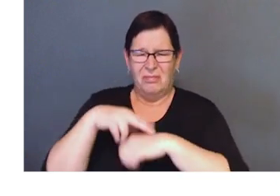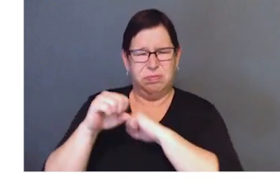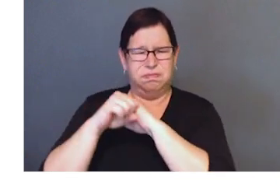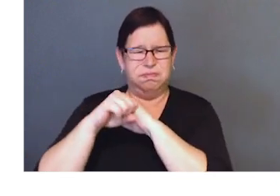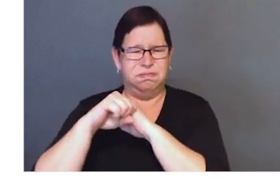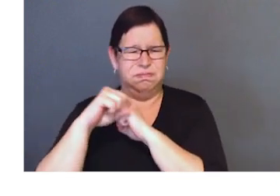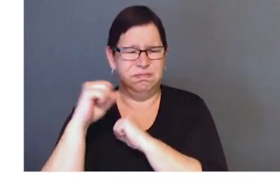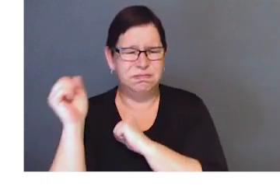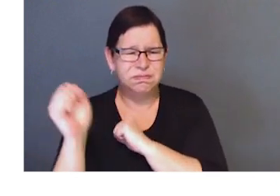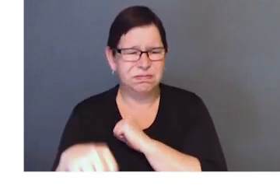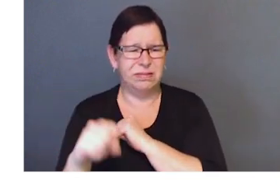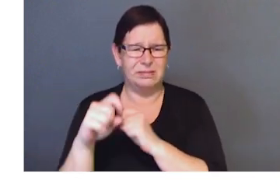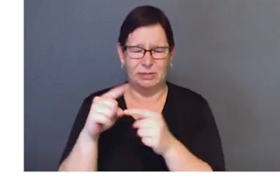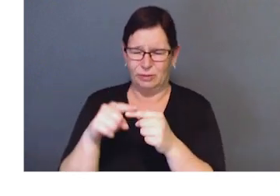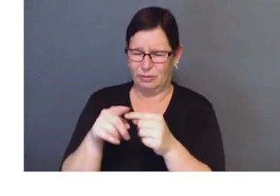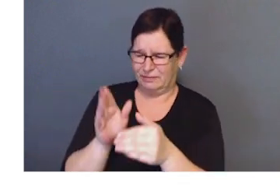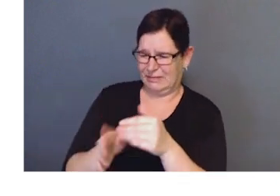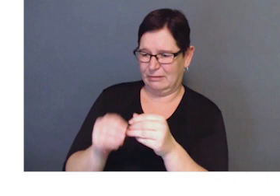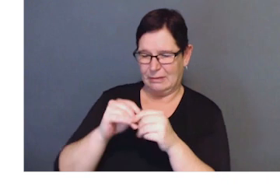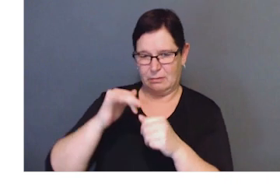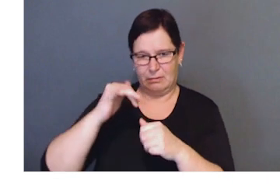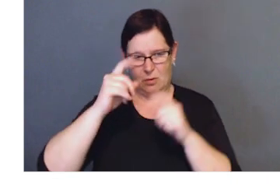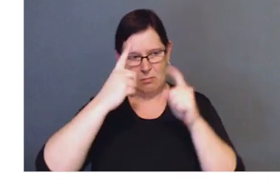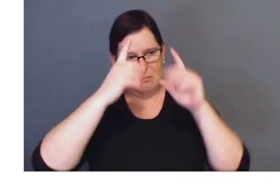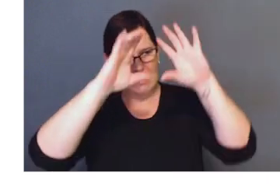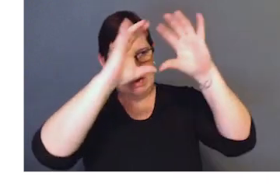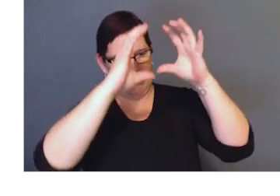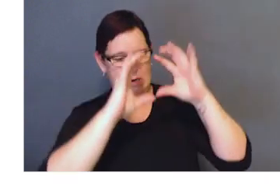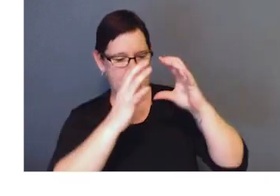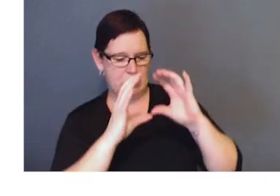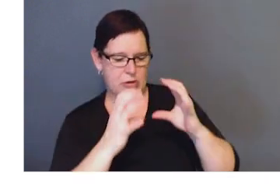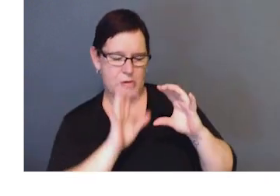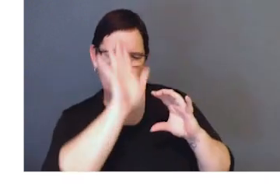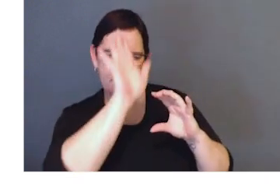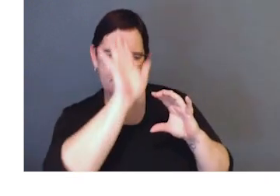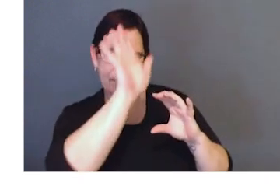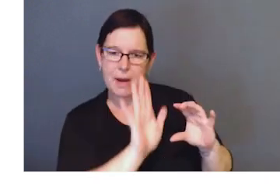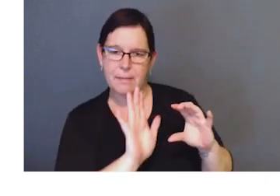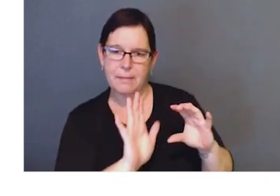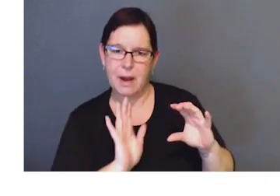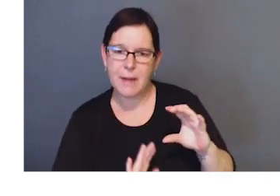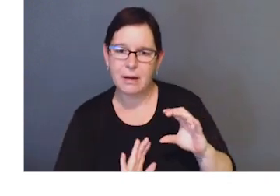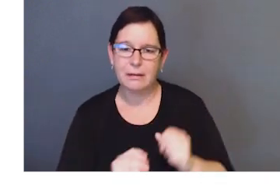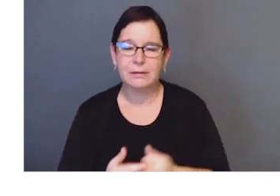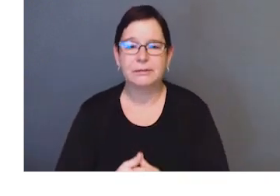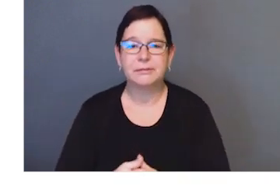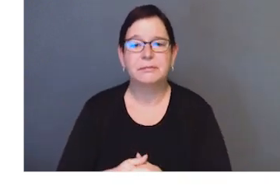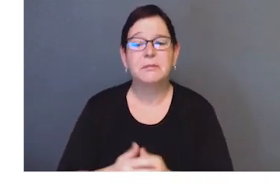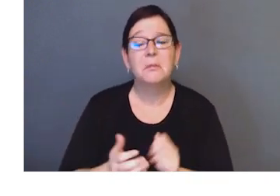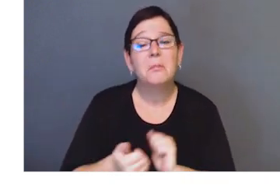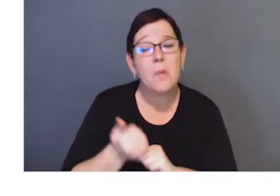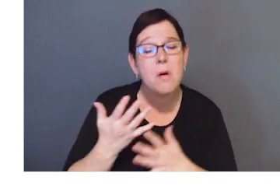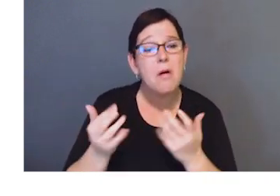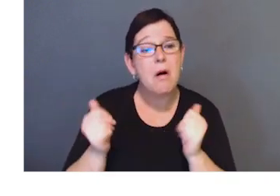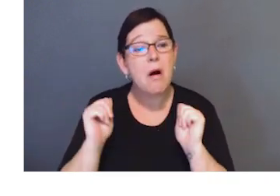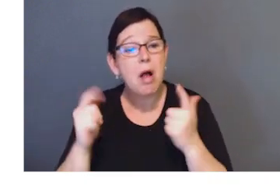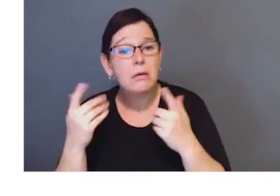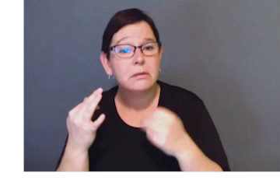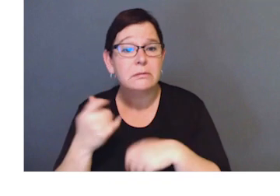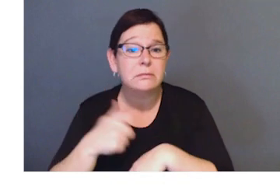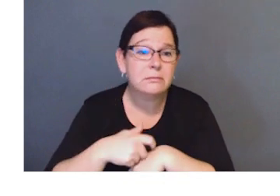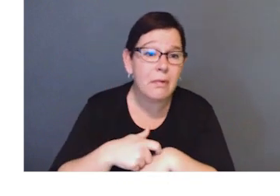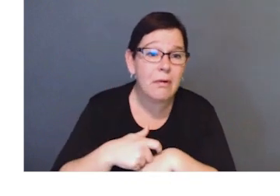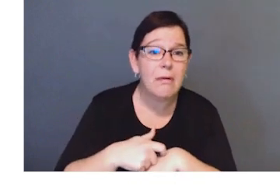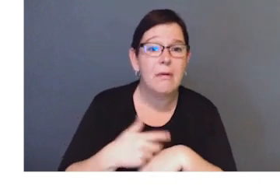be present all or substantially all of the time, even with appropriate therapy, devices, and medication.